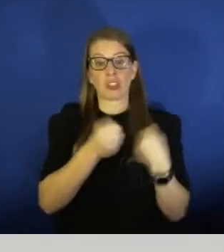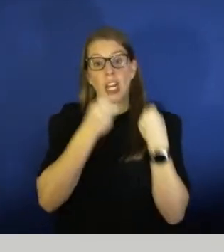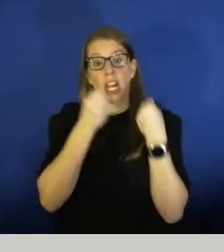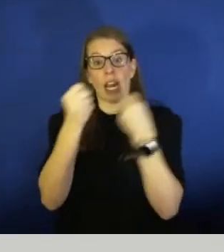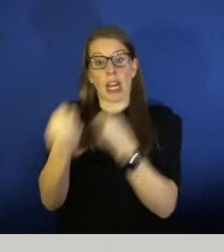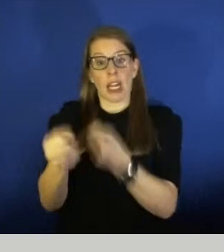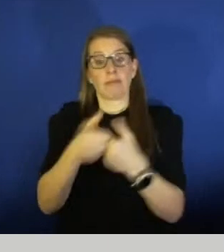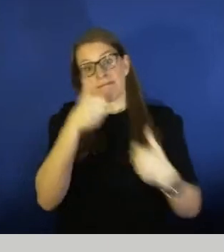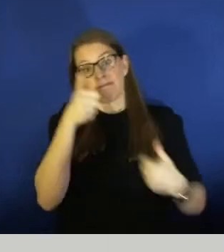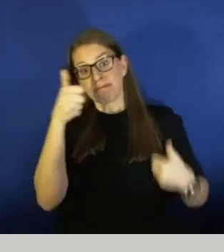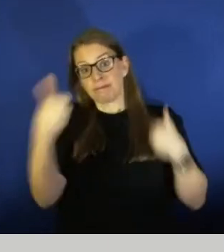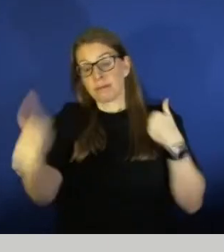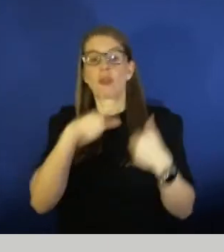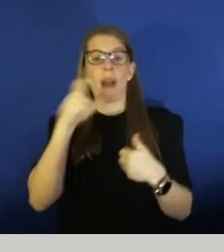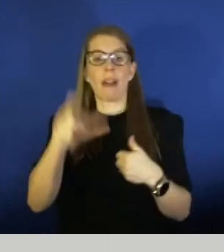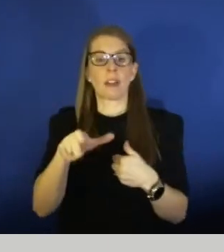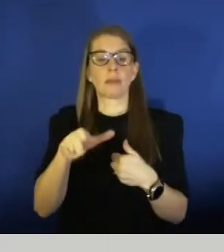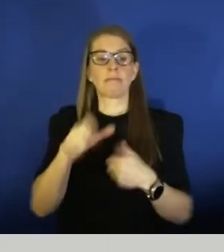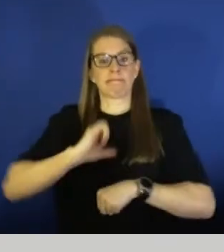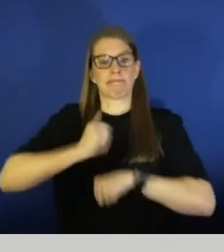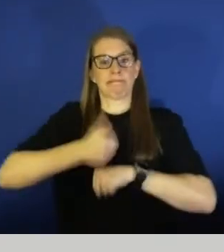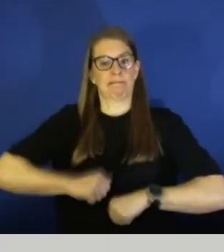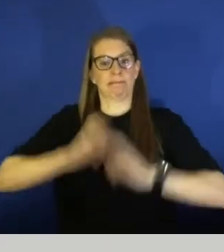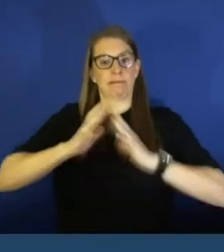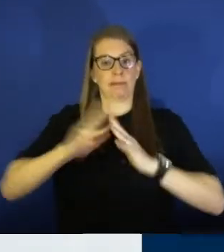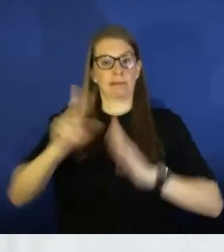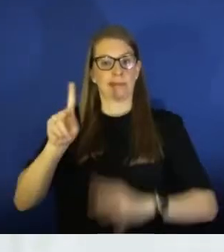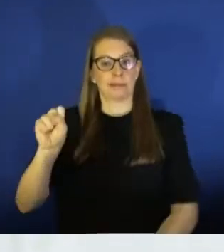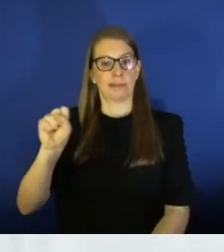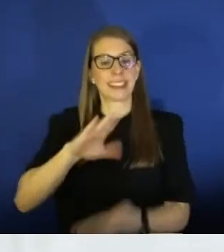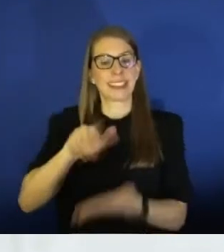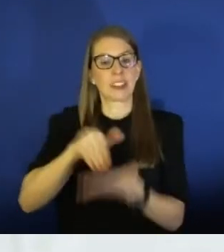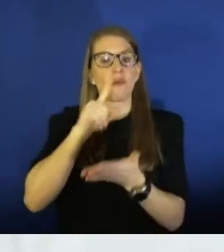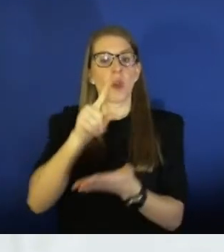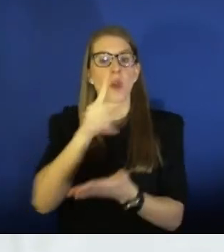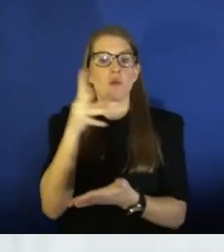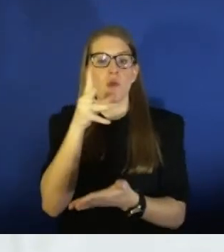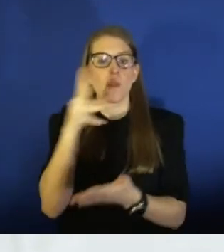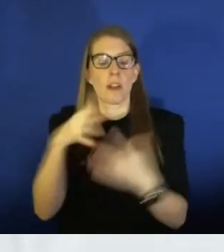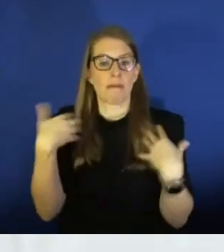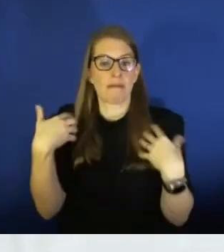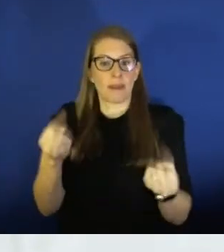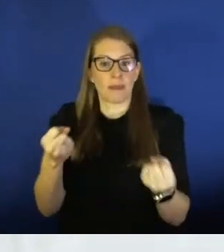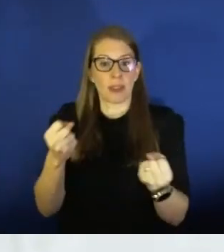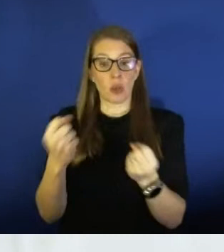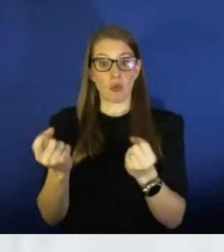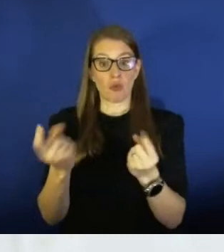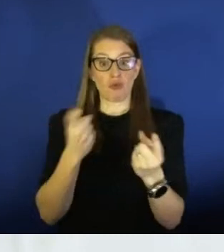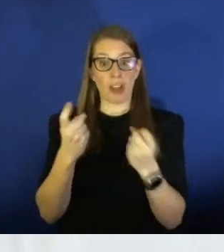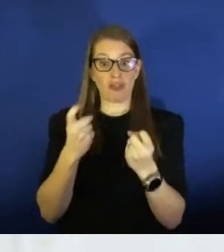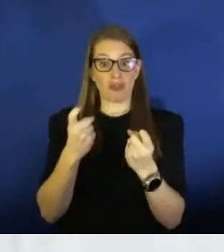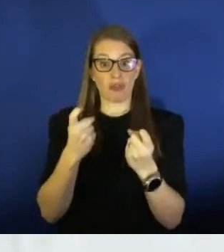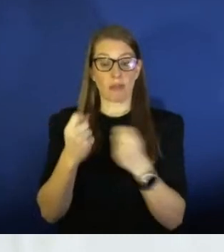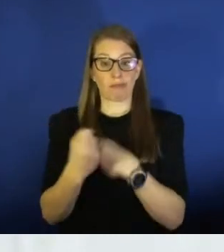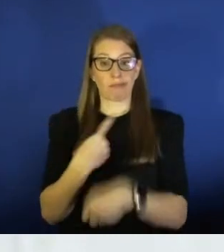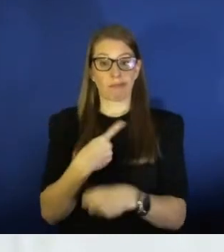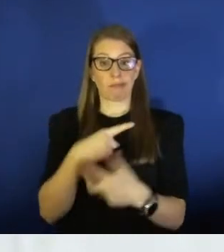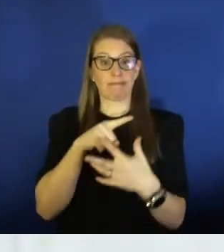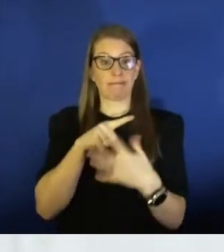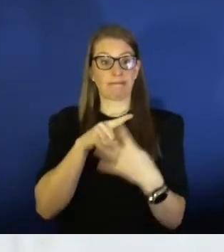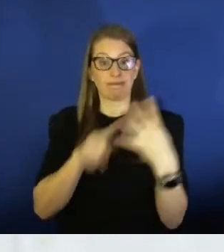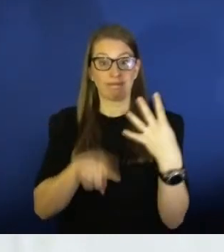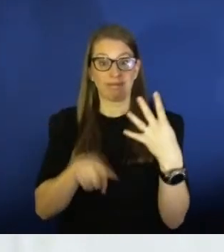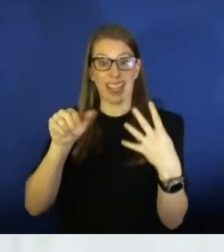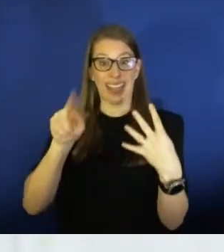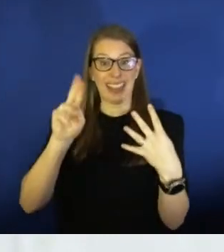all thanks to the formation of the Kansas Center for Rural Health. Get your questions sent in to us on YouTube, Facebook, and the Medical News Network.